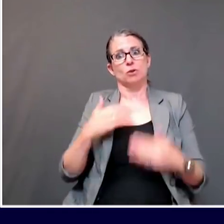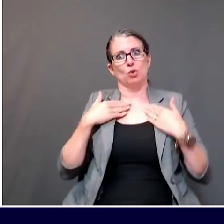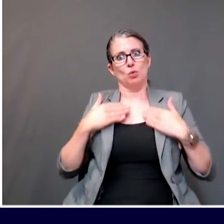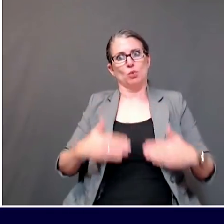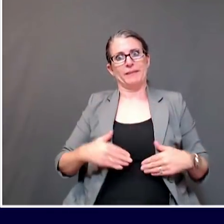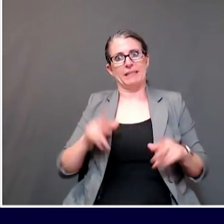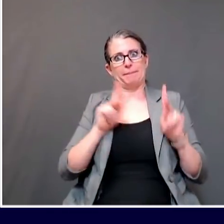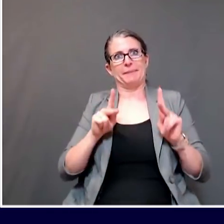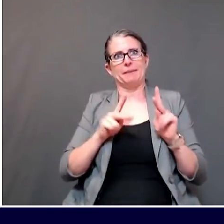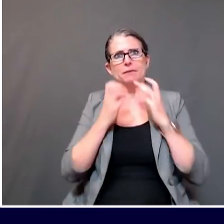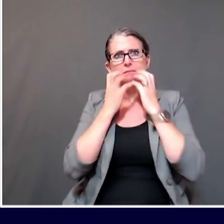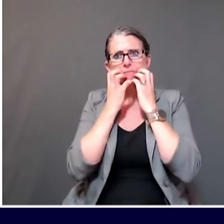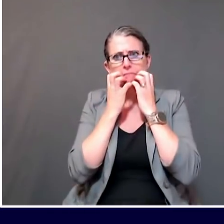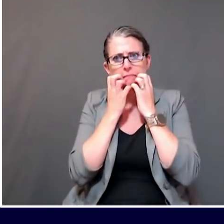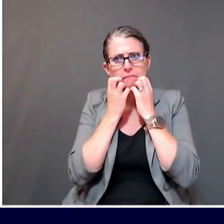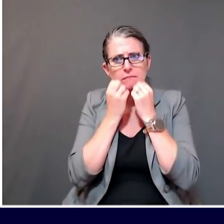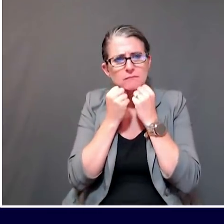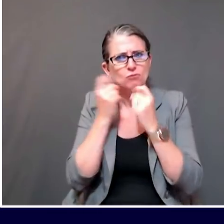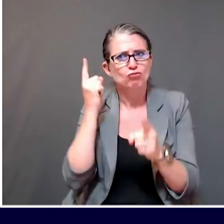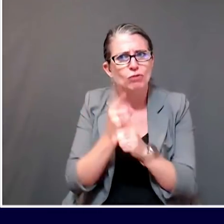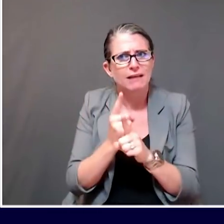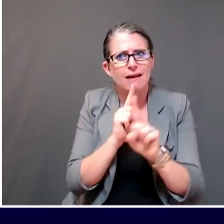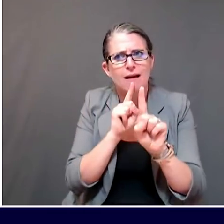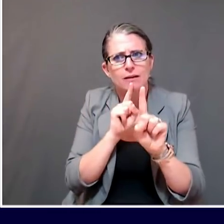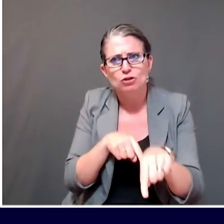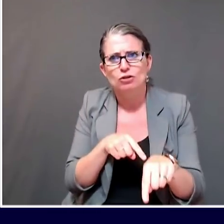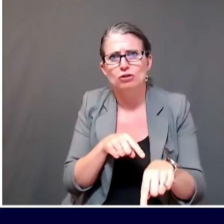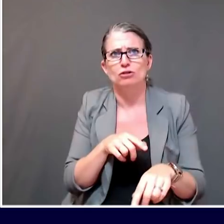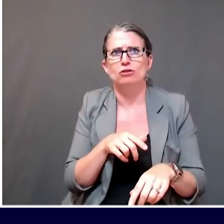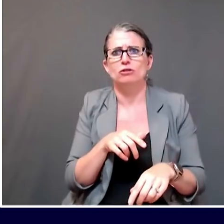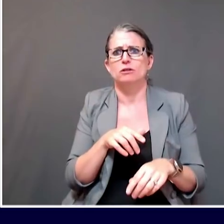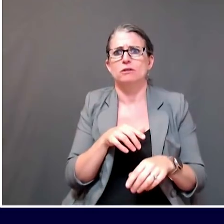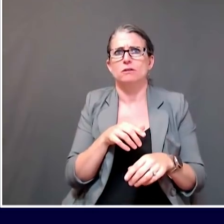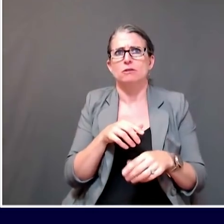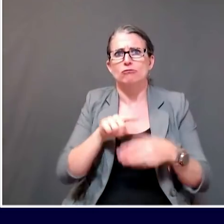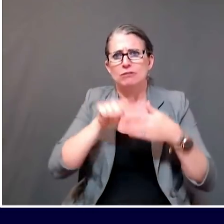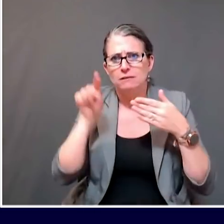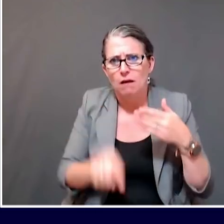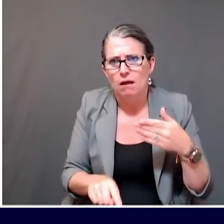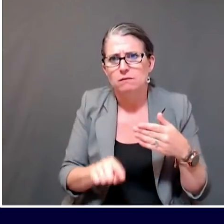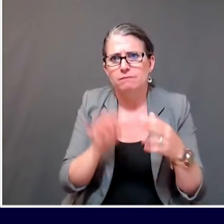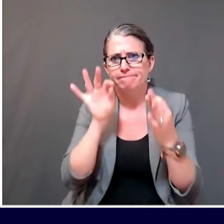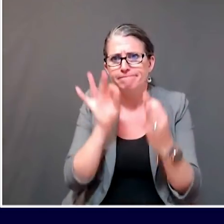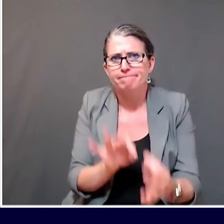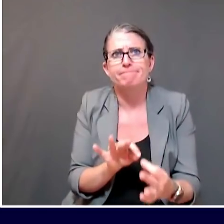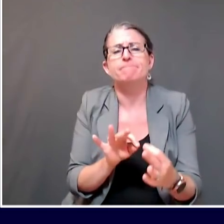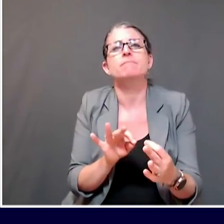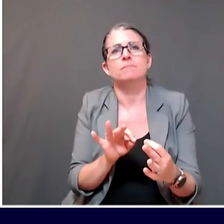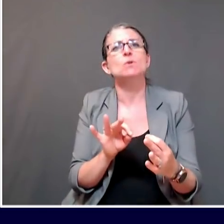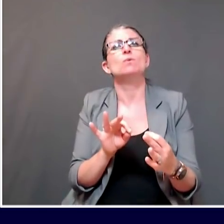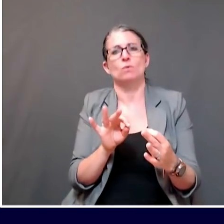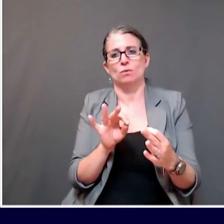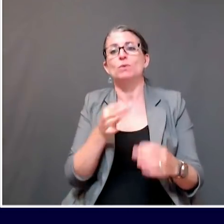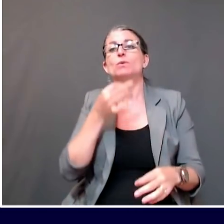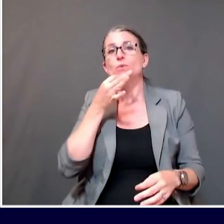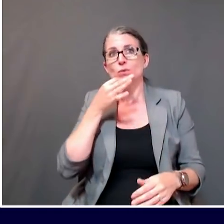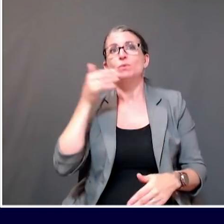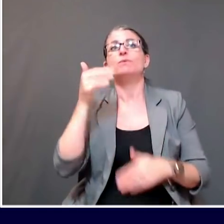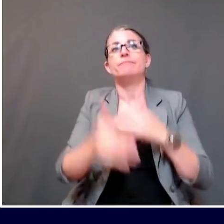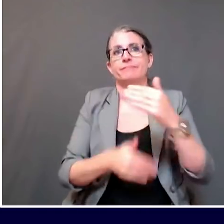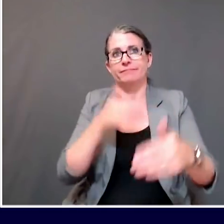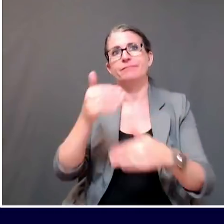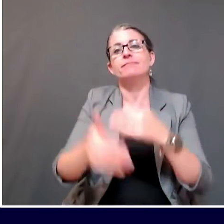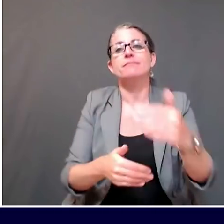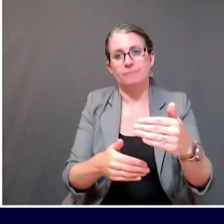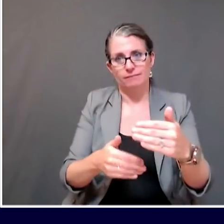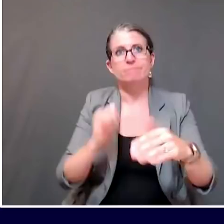close to the point where we can really move staff into that mobile lab and begin testing. I don't want to put a specific date